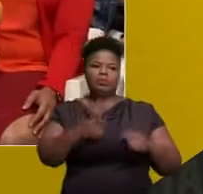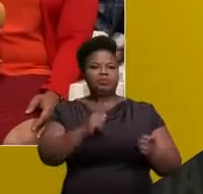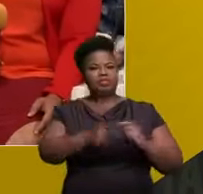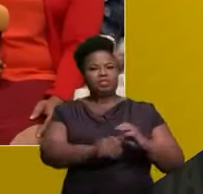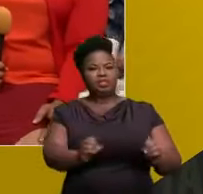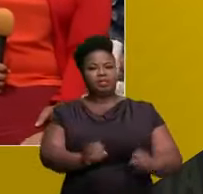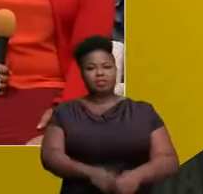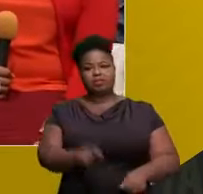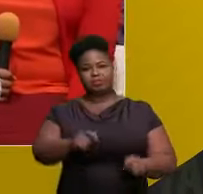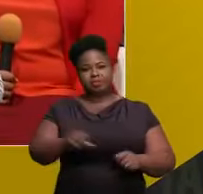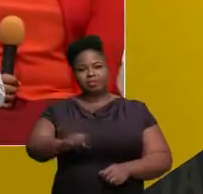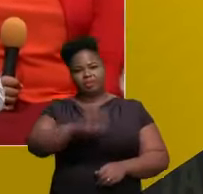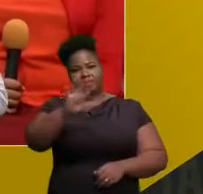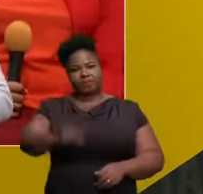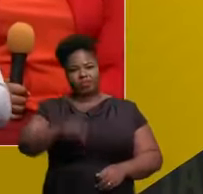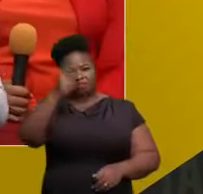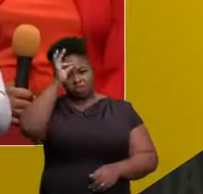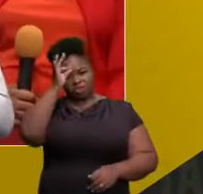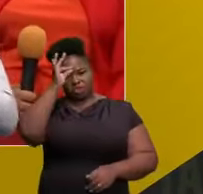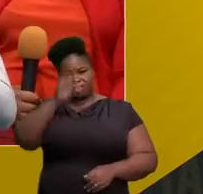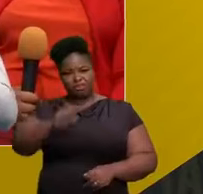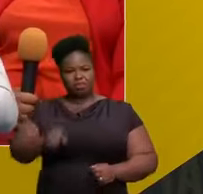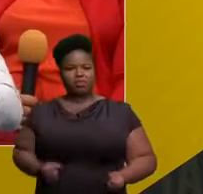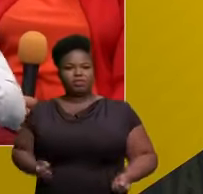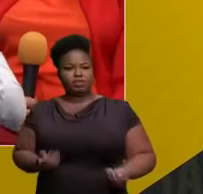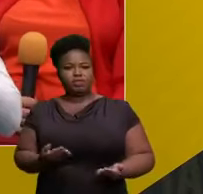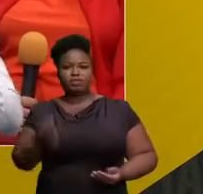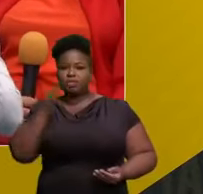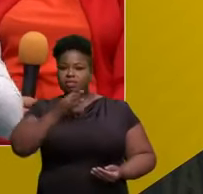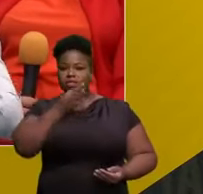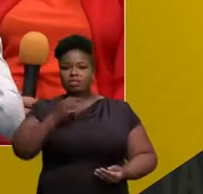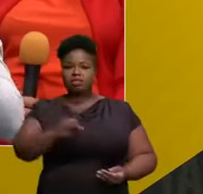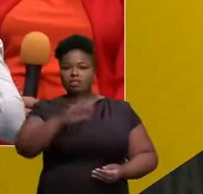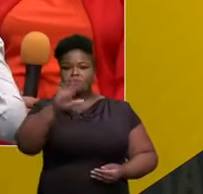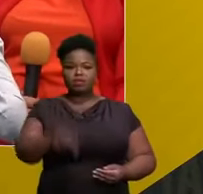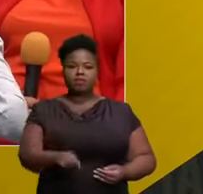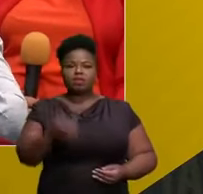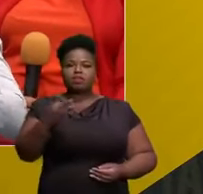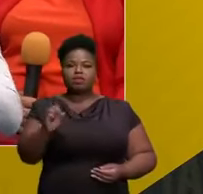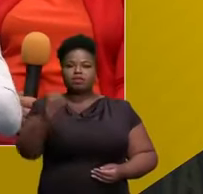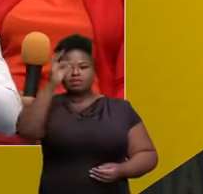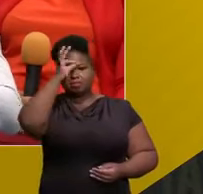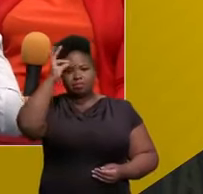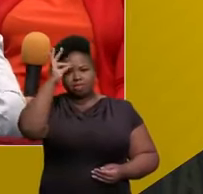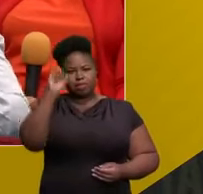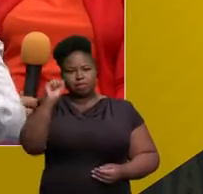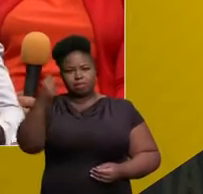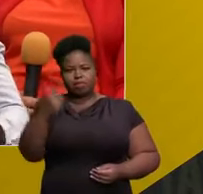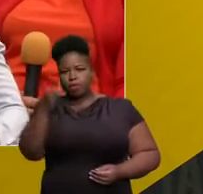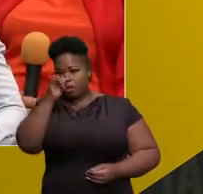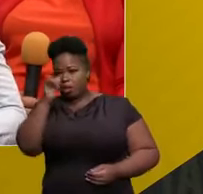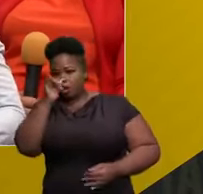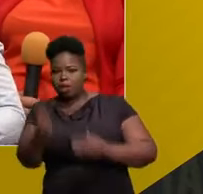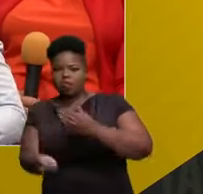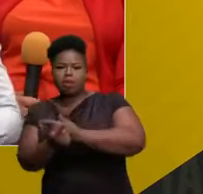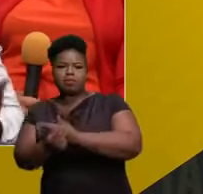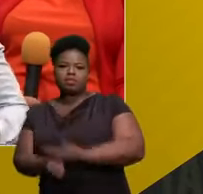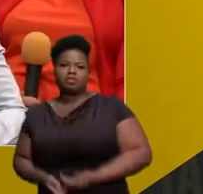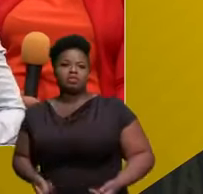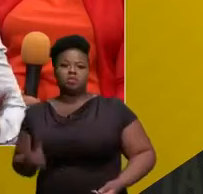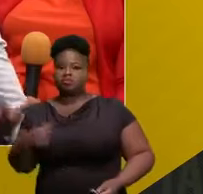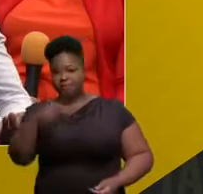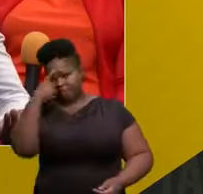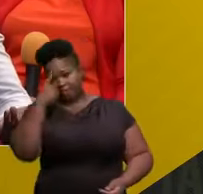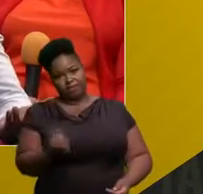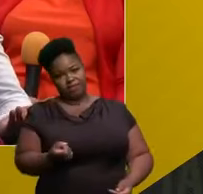According to South African Police Services, they've said that in South Africa, every 30 minutes khona ugangayo, there's a crime that's been committed. Mina, I